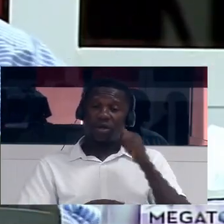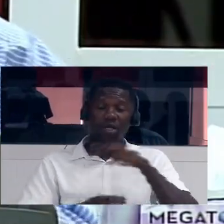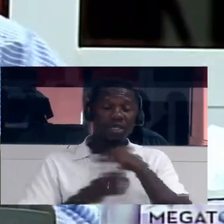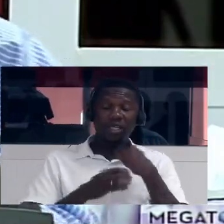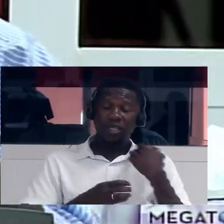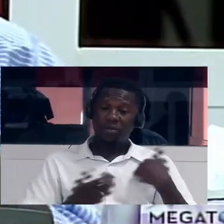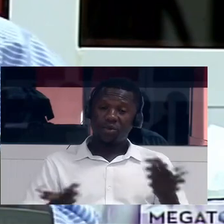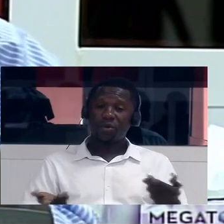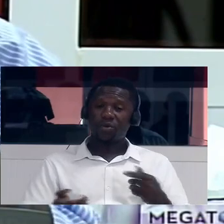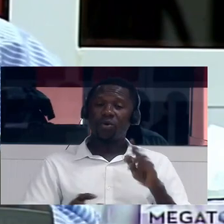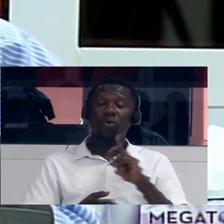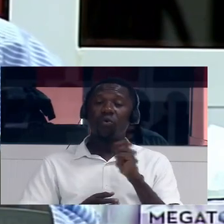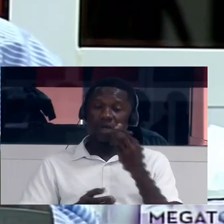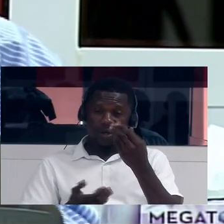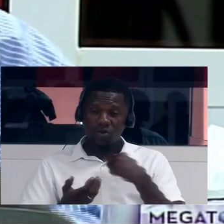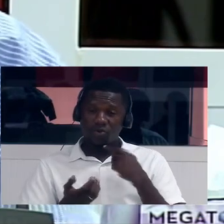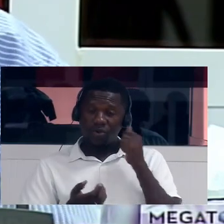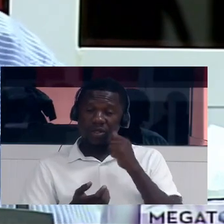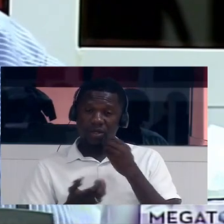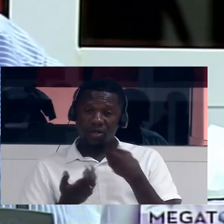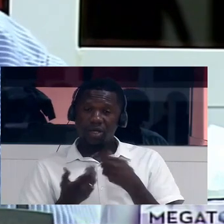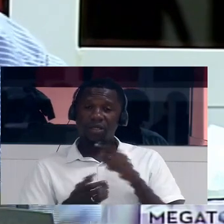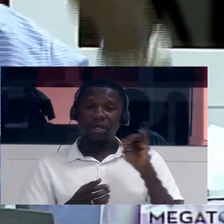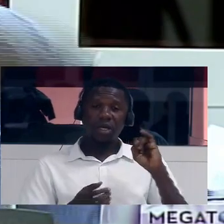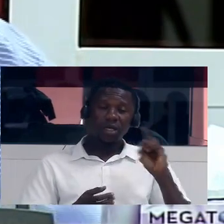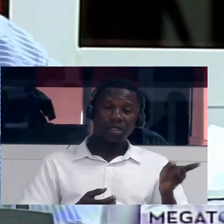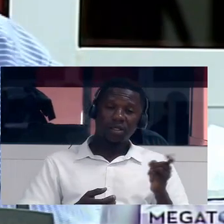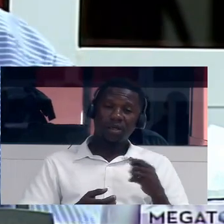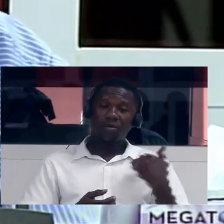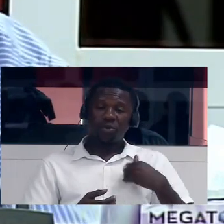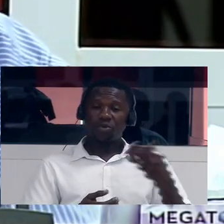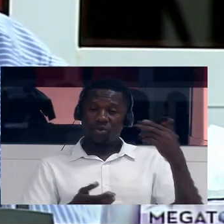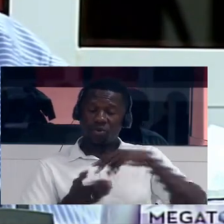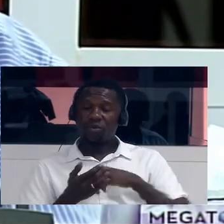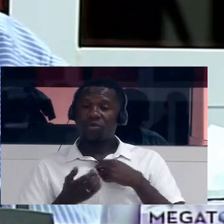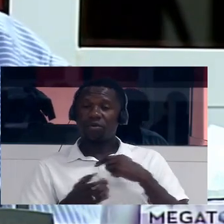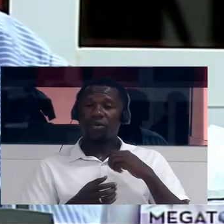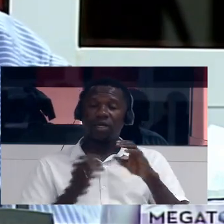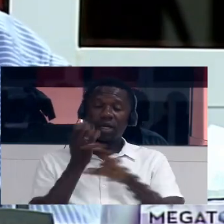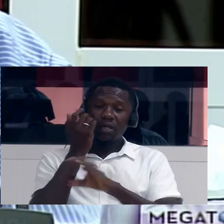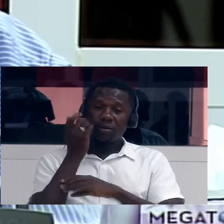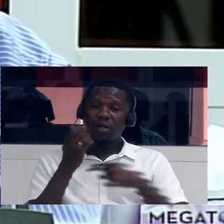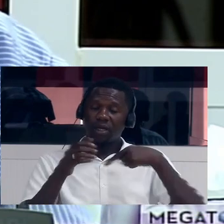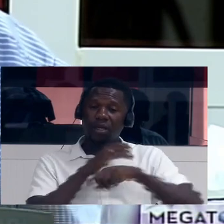tell us as the IG? That people used to come from Kasamas in black at night.